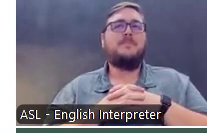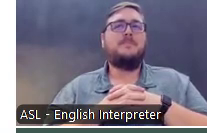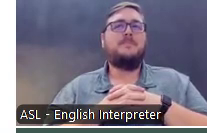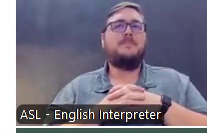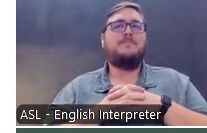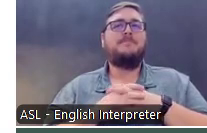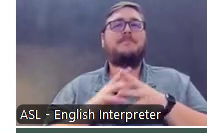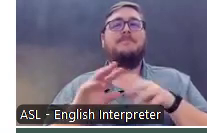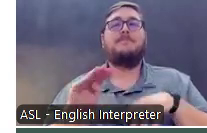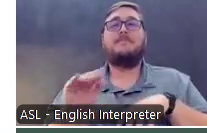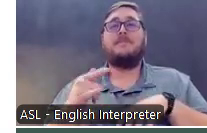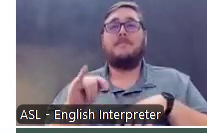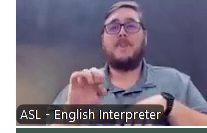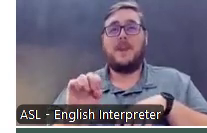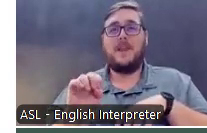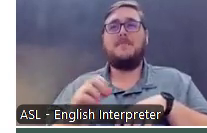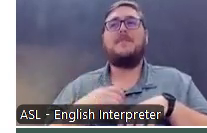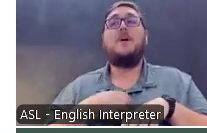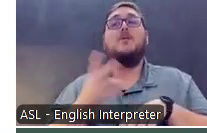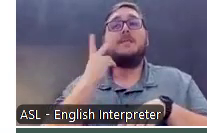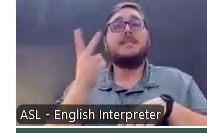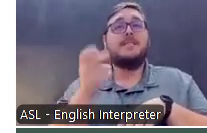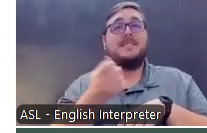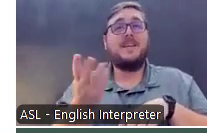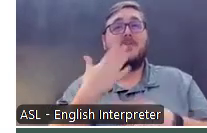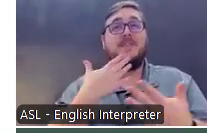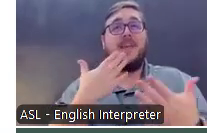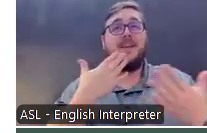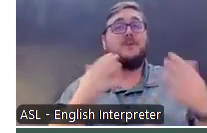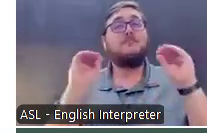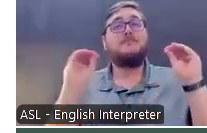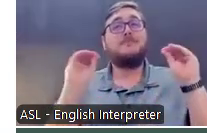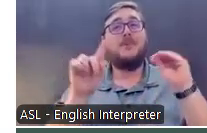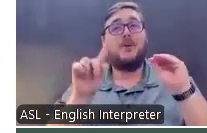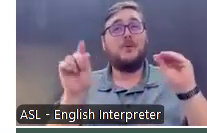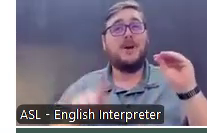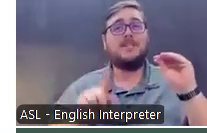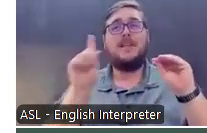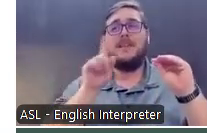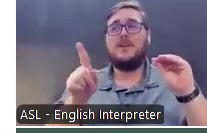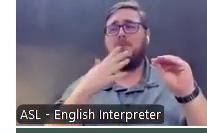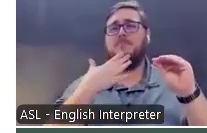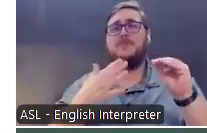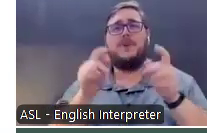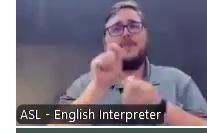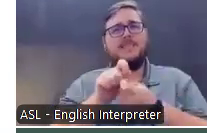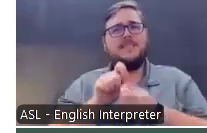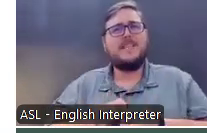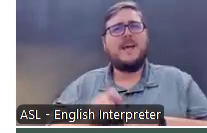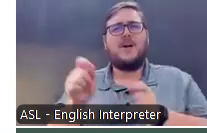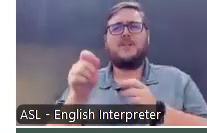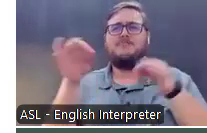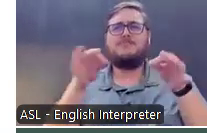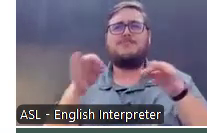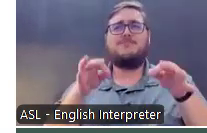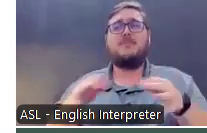We've gotten a couple thank yous. We have not gotten any questions. I think you were very detailed, Amanda, so we appreciate you taking the time to give us